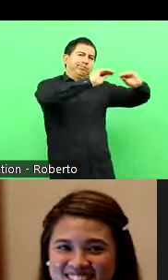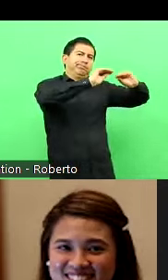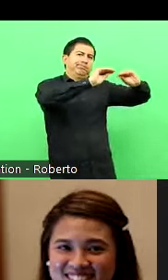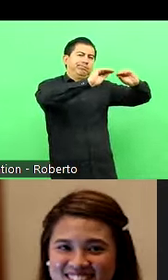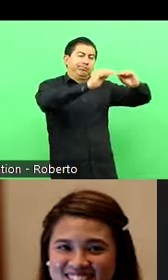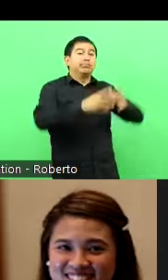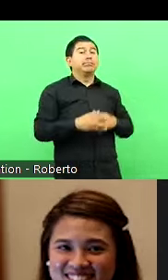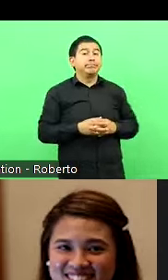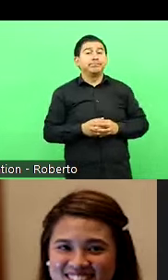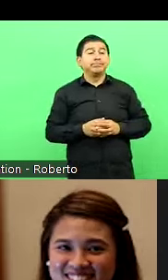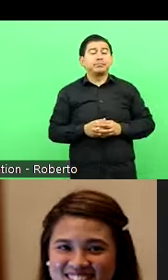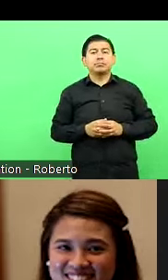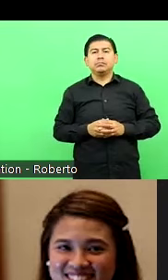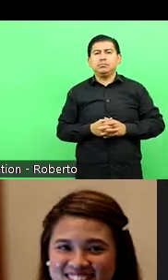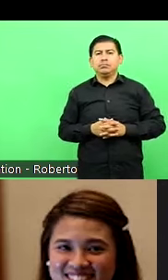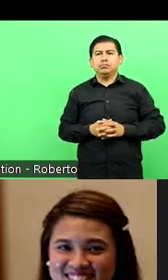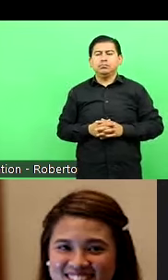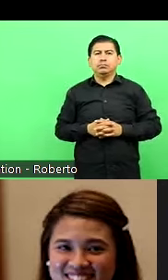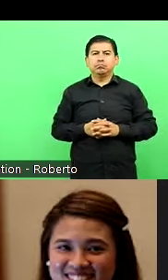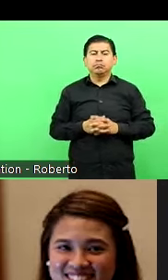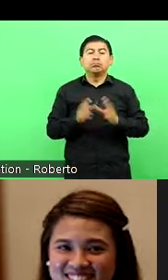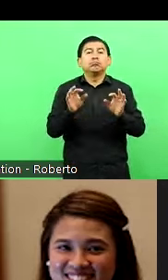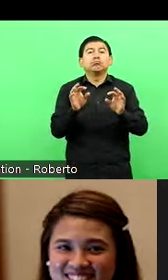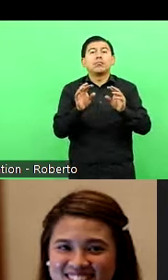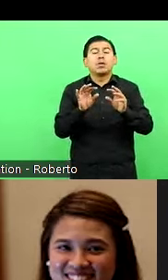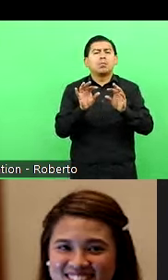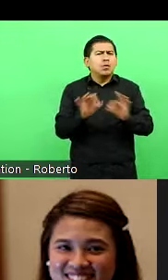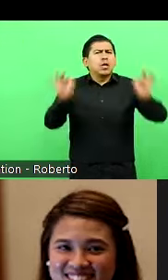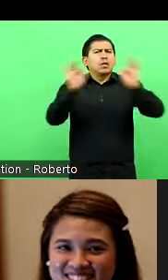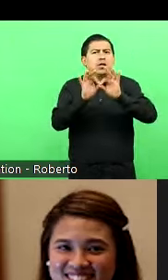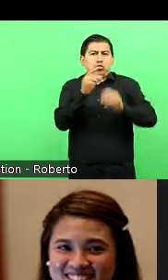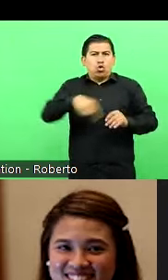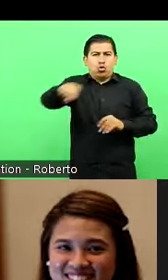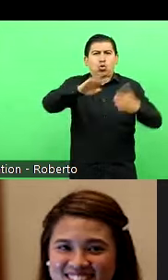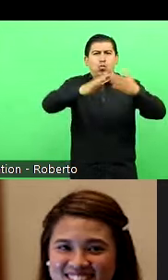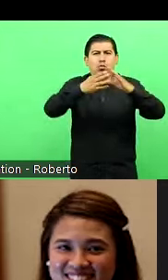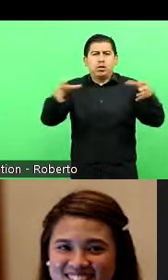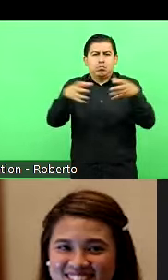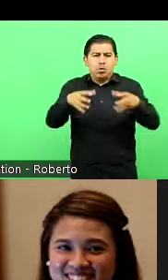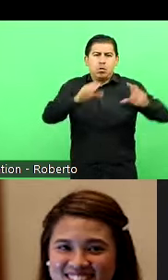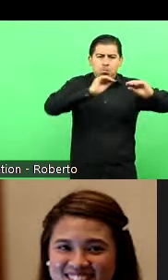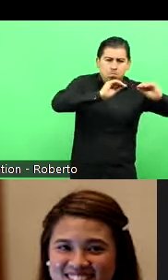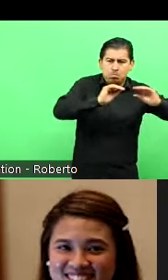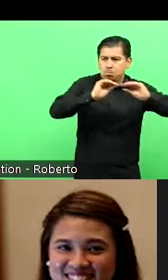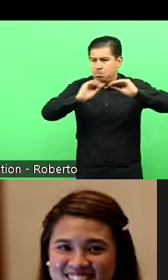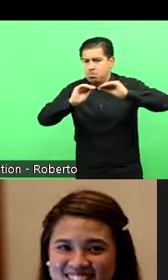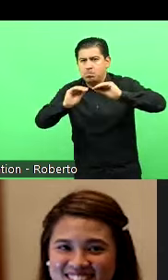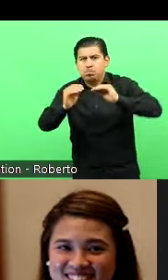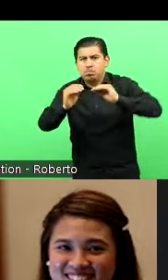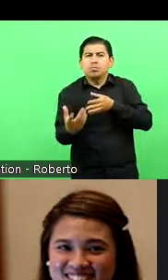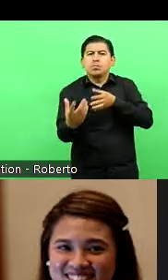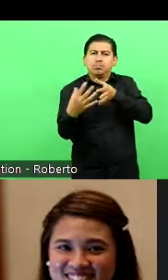can help together with the government to respond to the needs or to reduce the barriers for